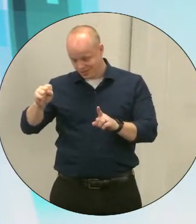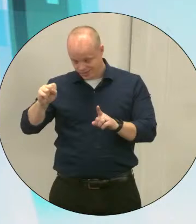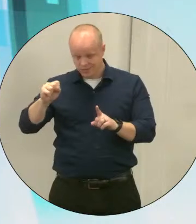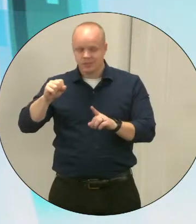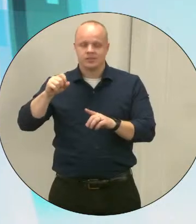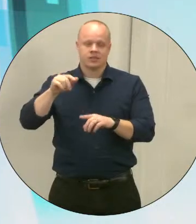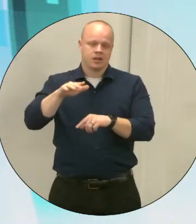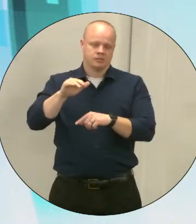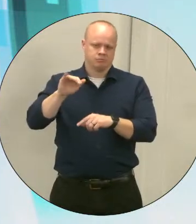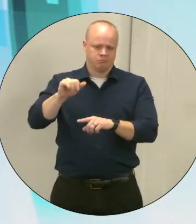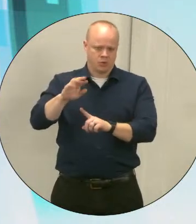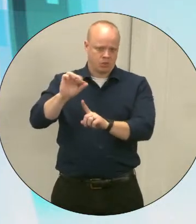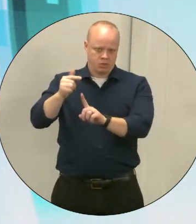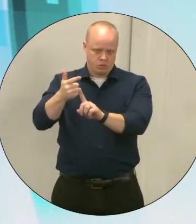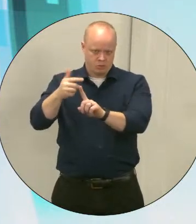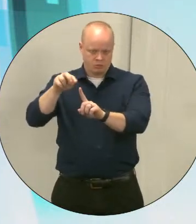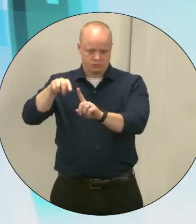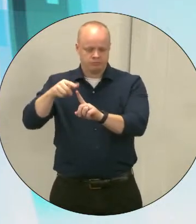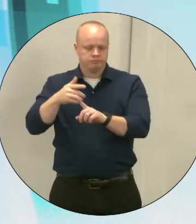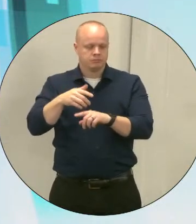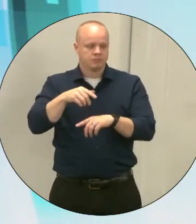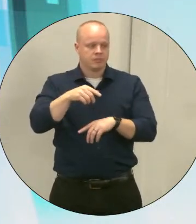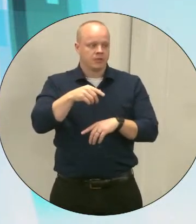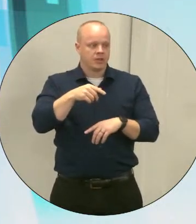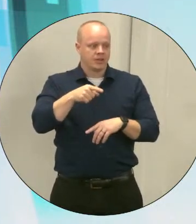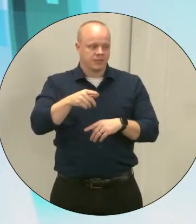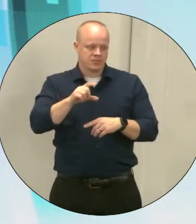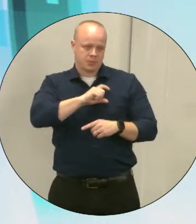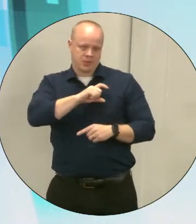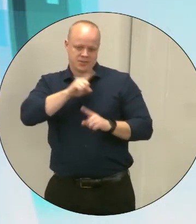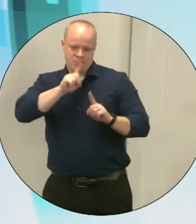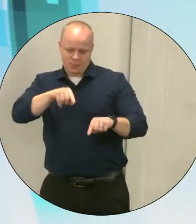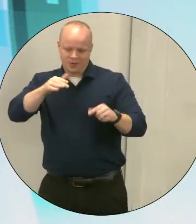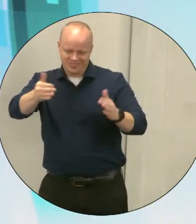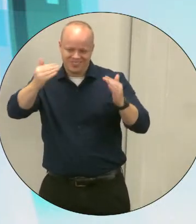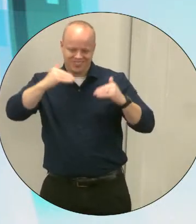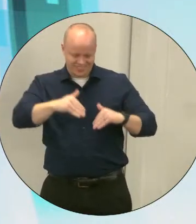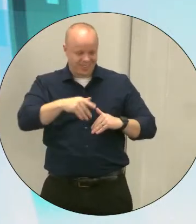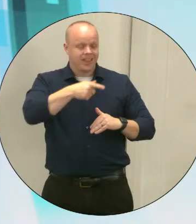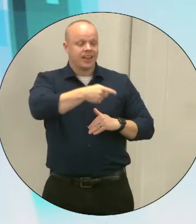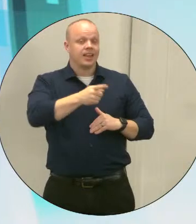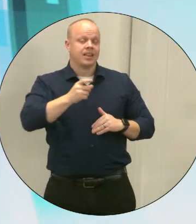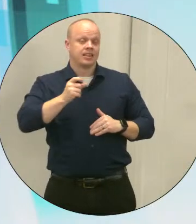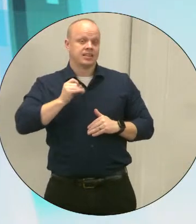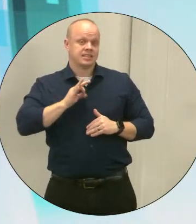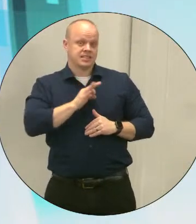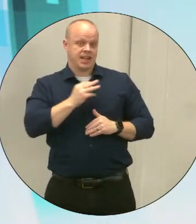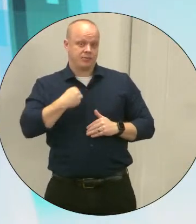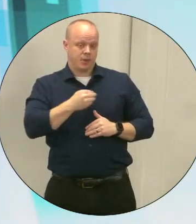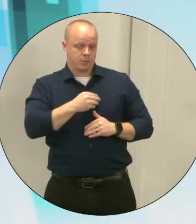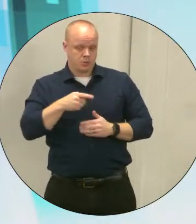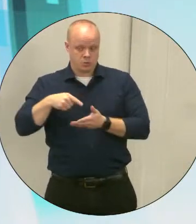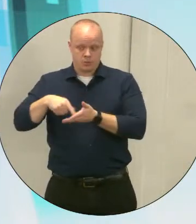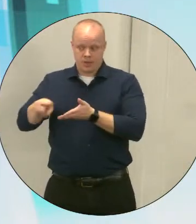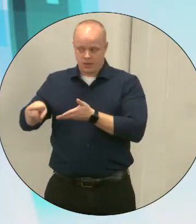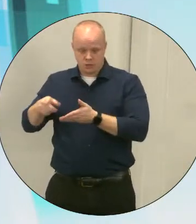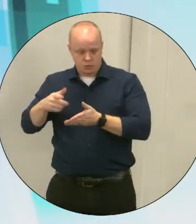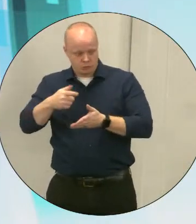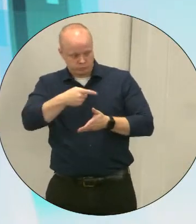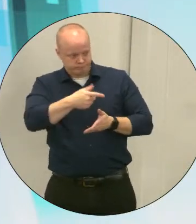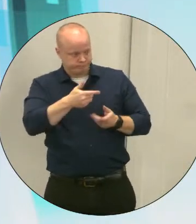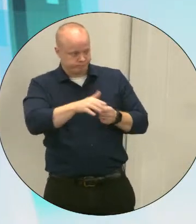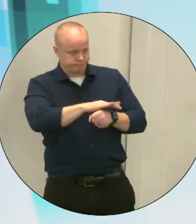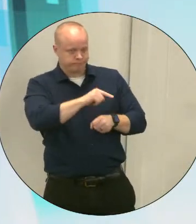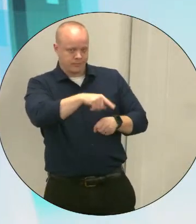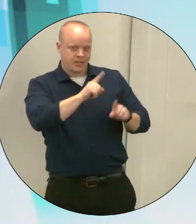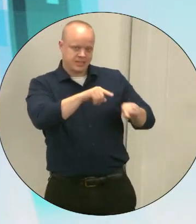report. Another news report on this issue mentioned staff members were paid to adjust the students' attendance by this person,